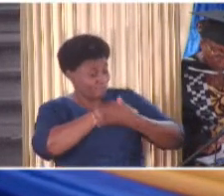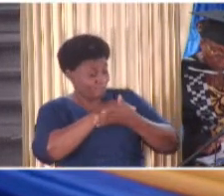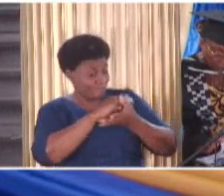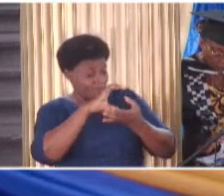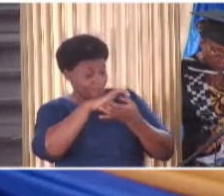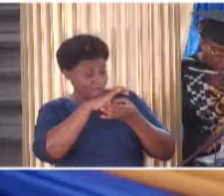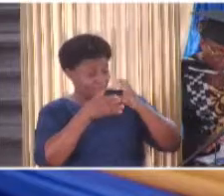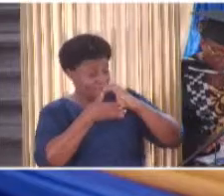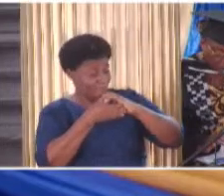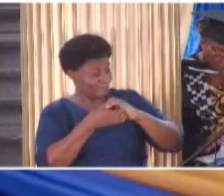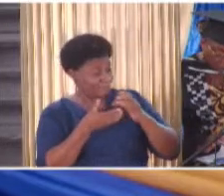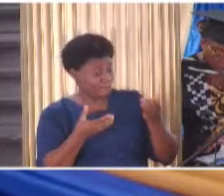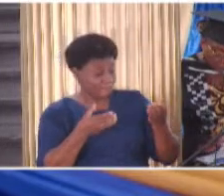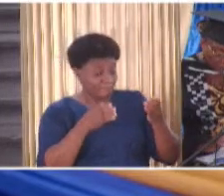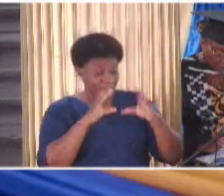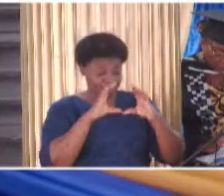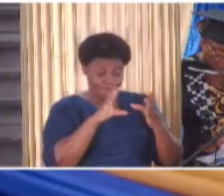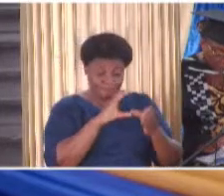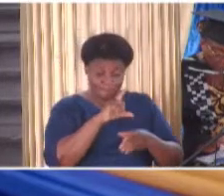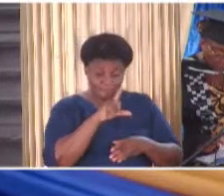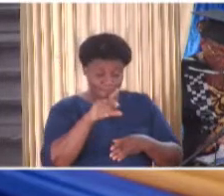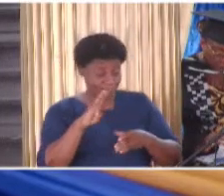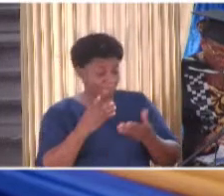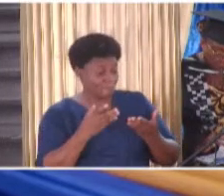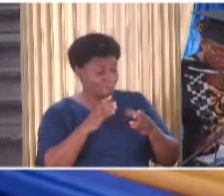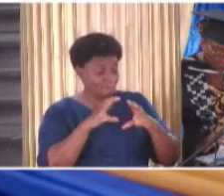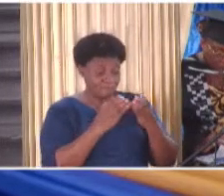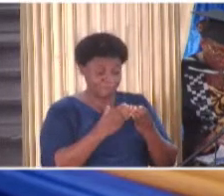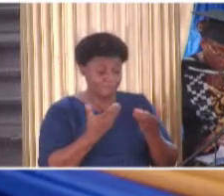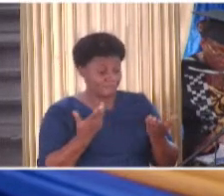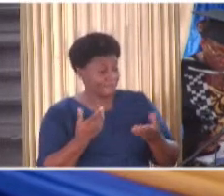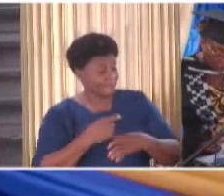cloud computing, big data,